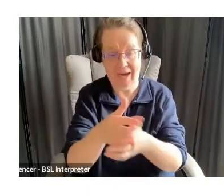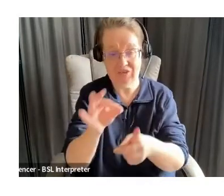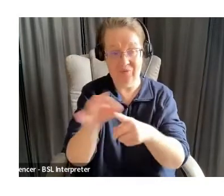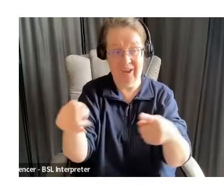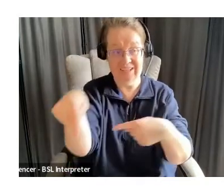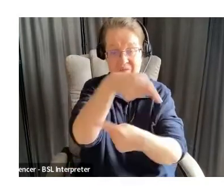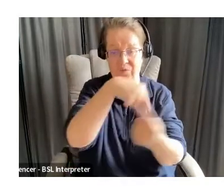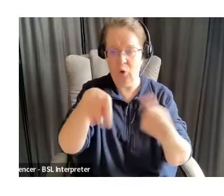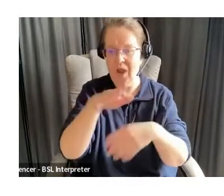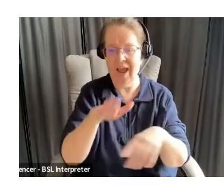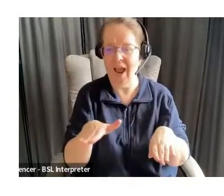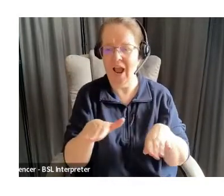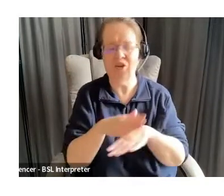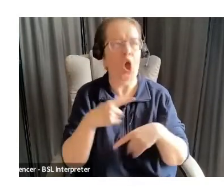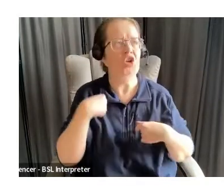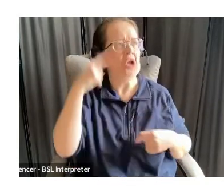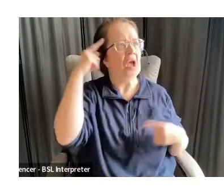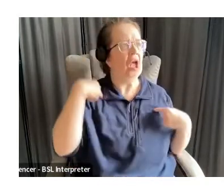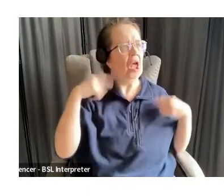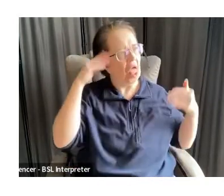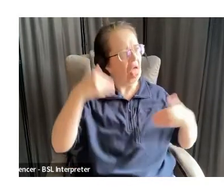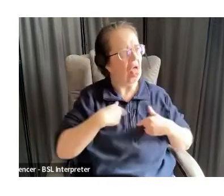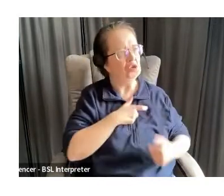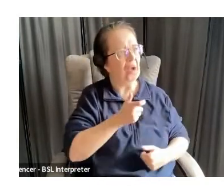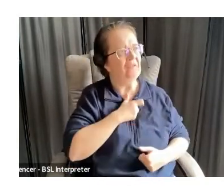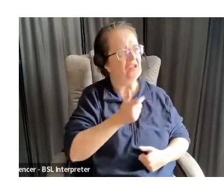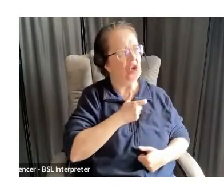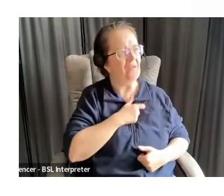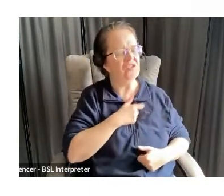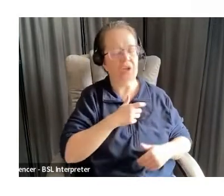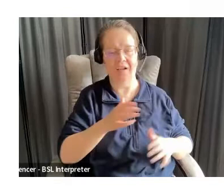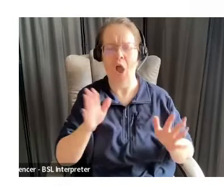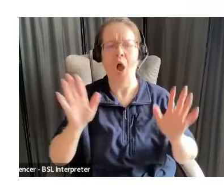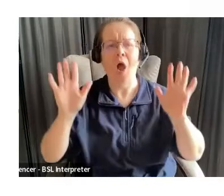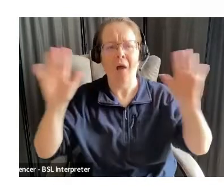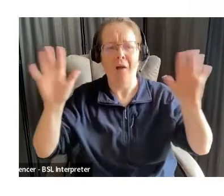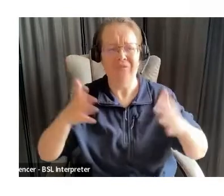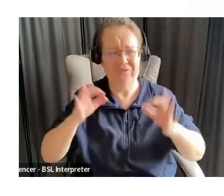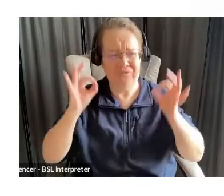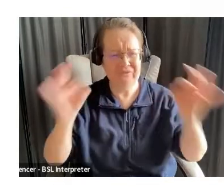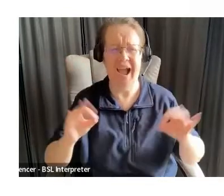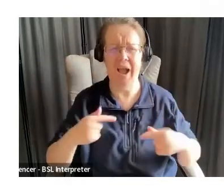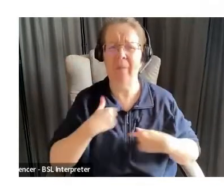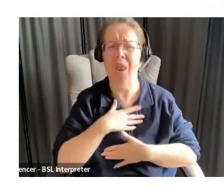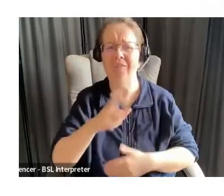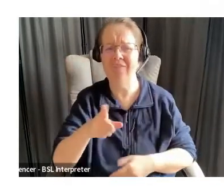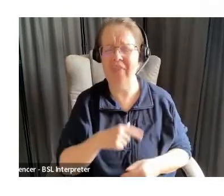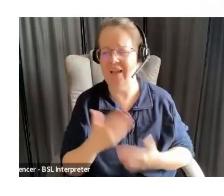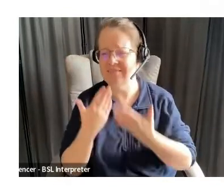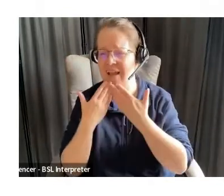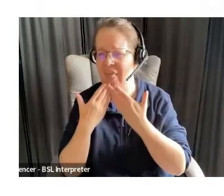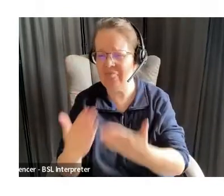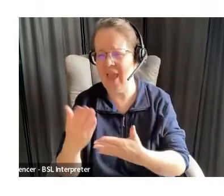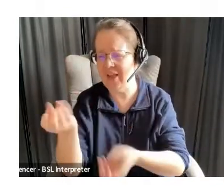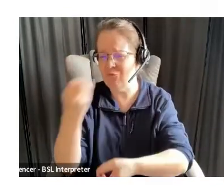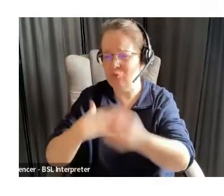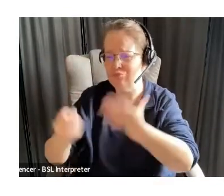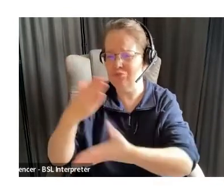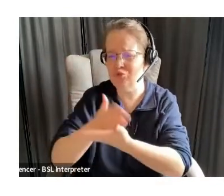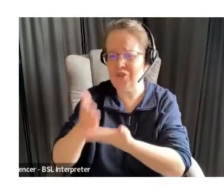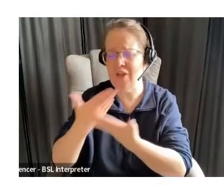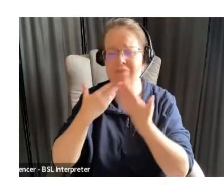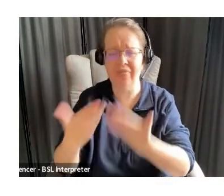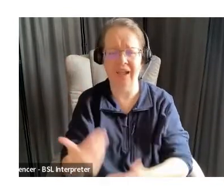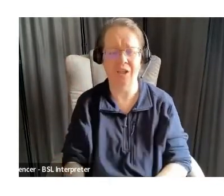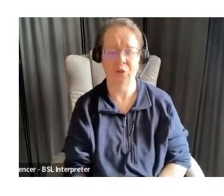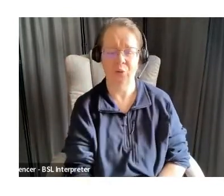interview instead of how nervous I am. Fantastic. I love it. That's a perfect example. Thank you so much for sharing that.